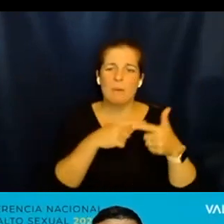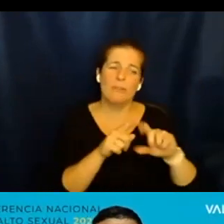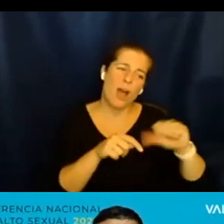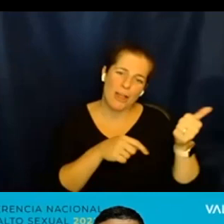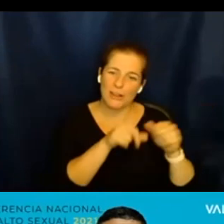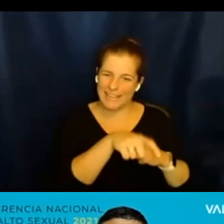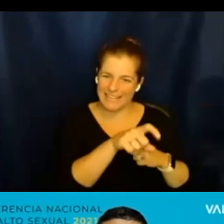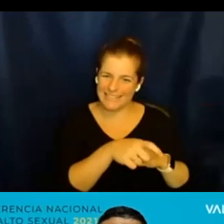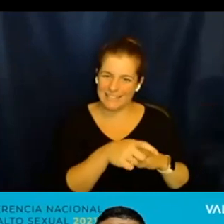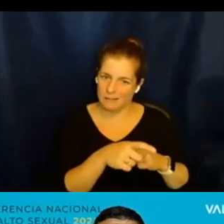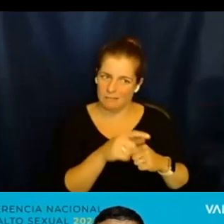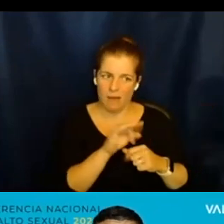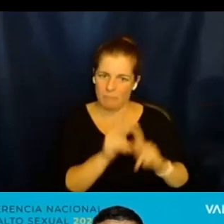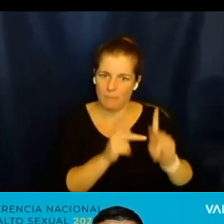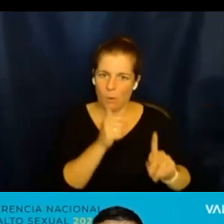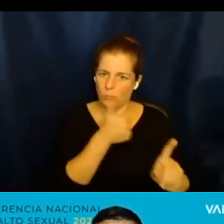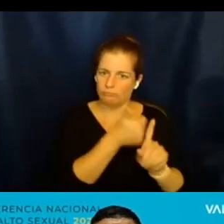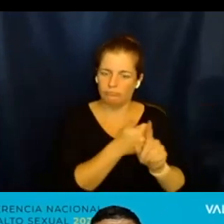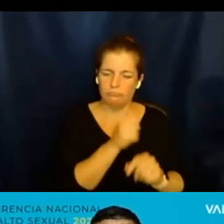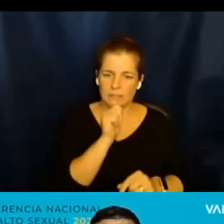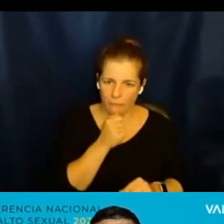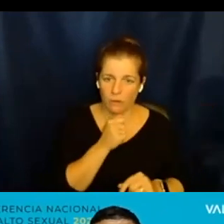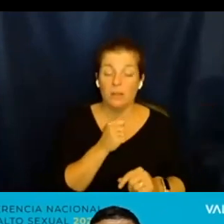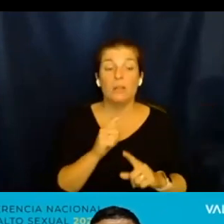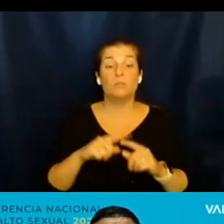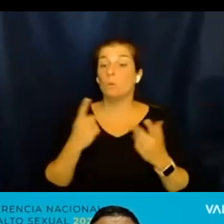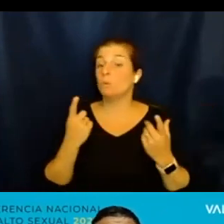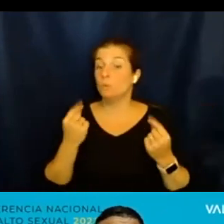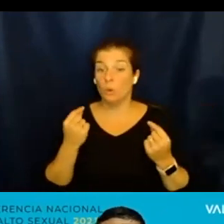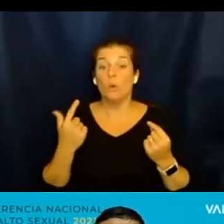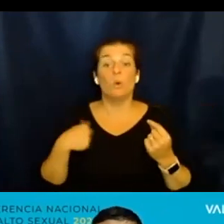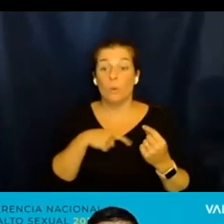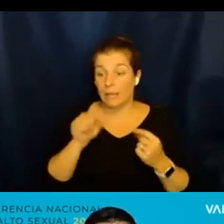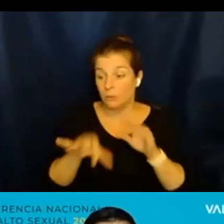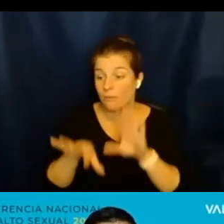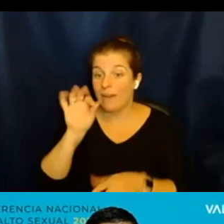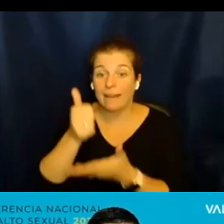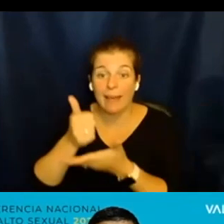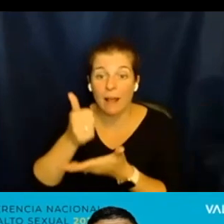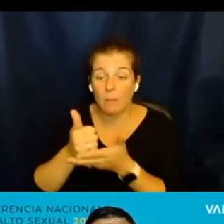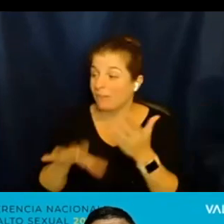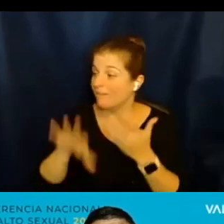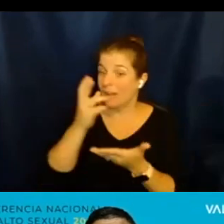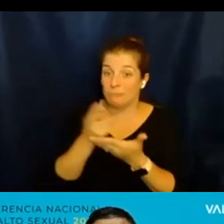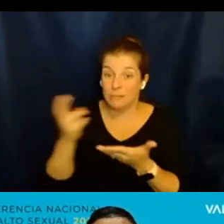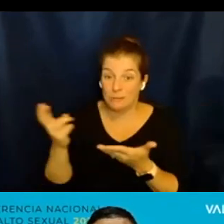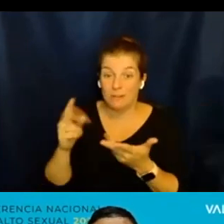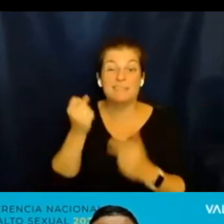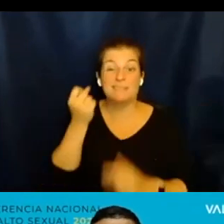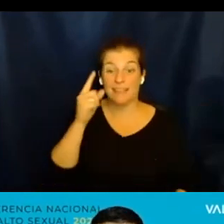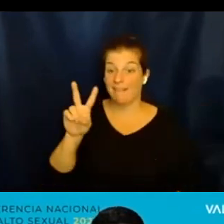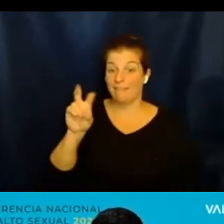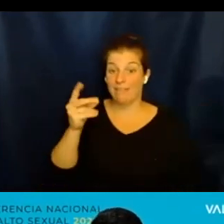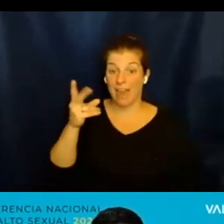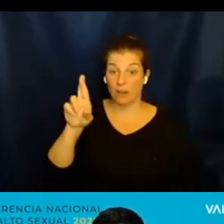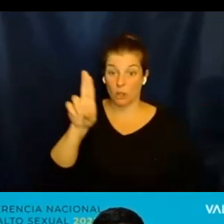to find the help, find the resources to help in this work. And Valor has been instrumental for us to begin